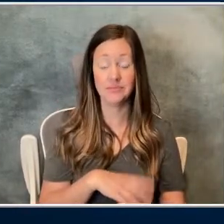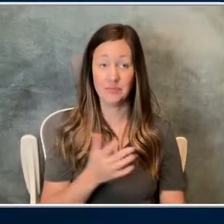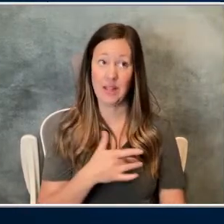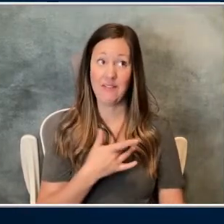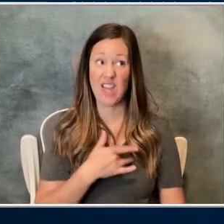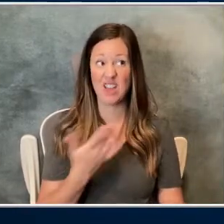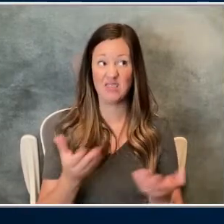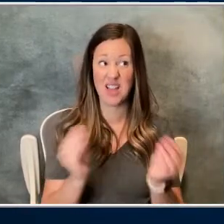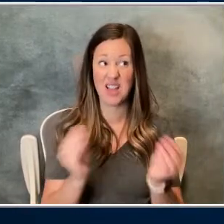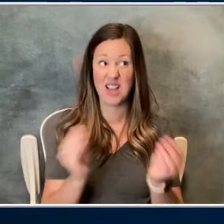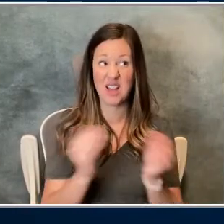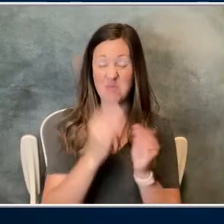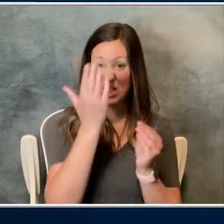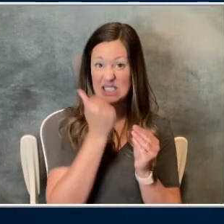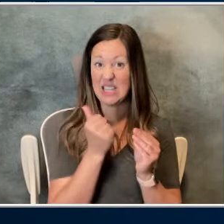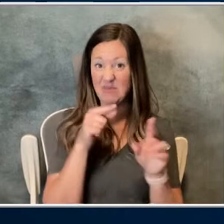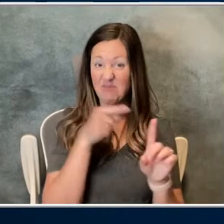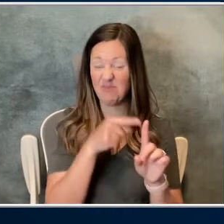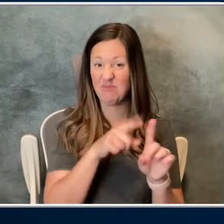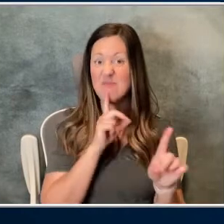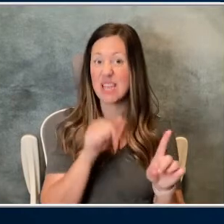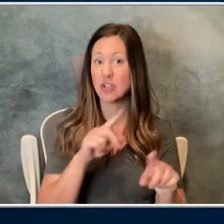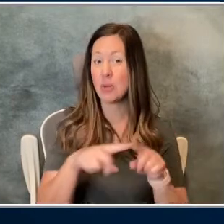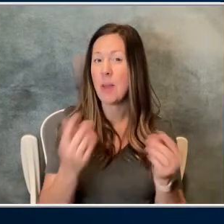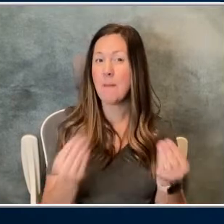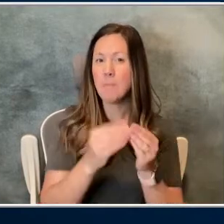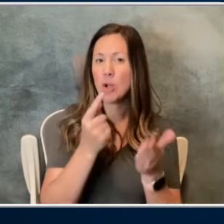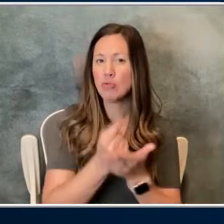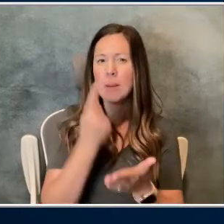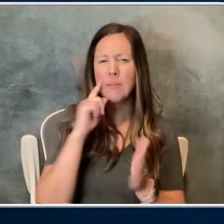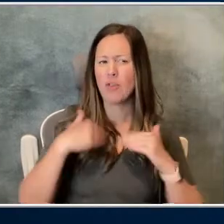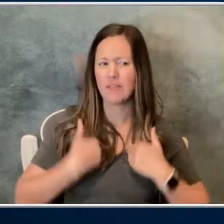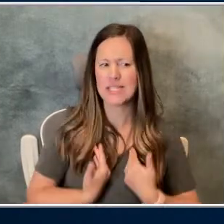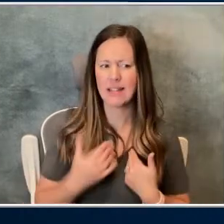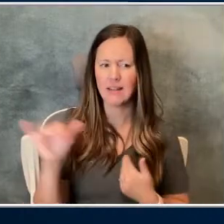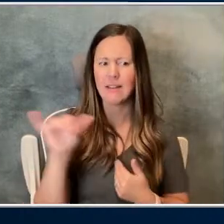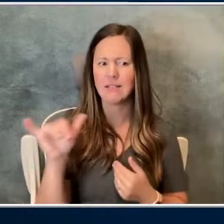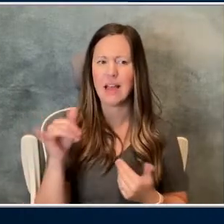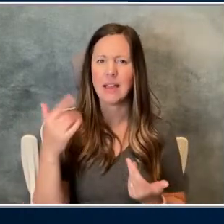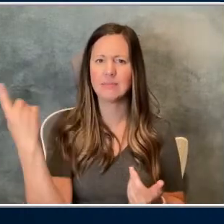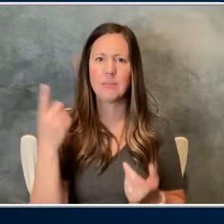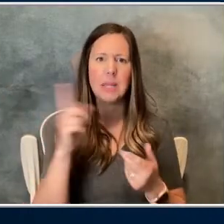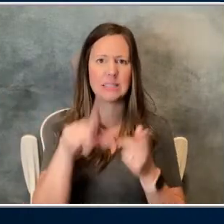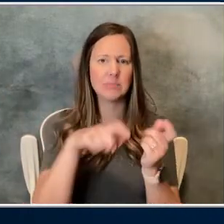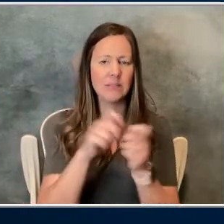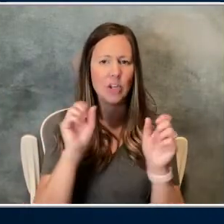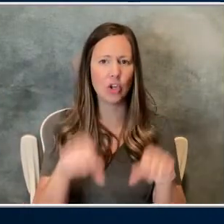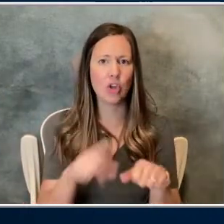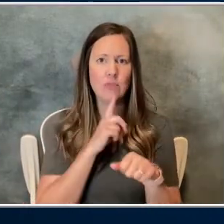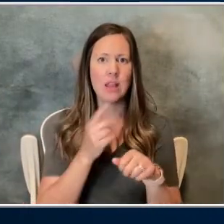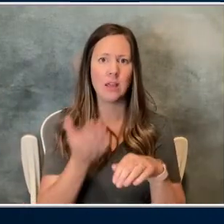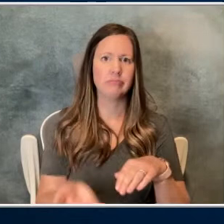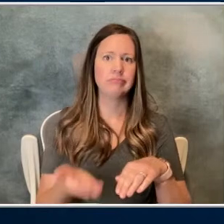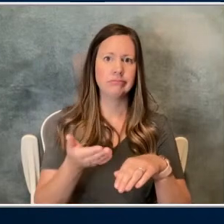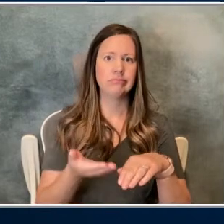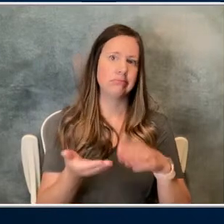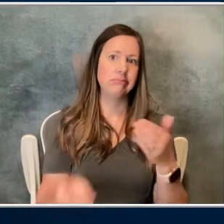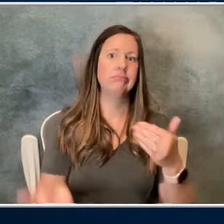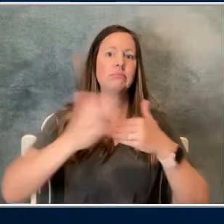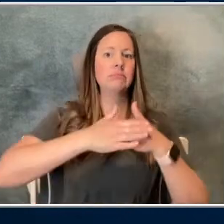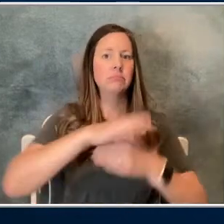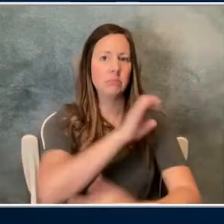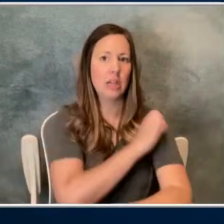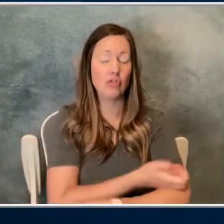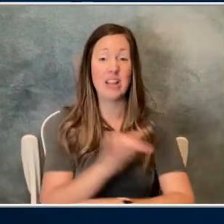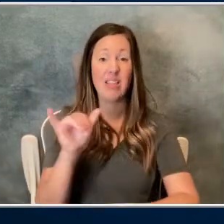for this, but are there any other treatments for fatigue, like something specific that could boost energy, like a shot or a pill